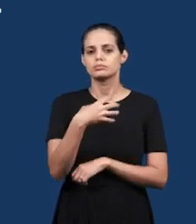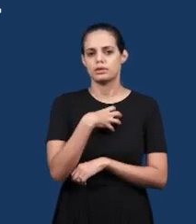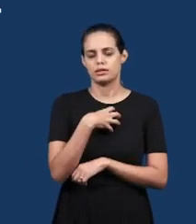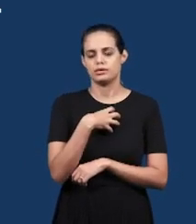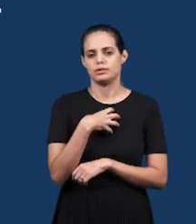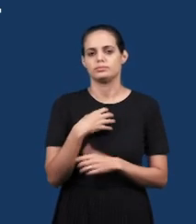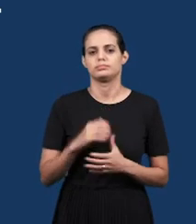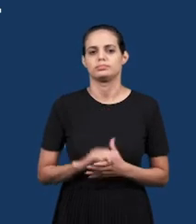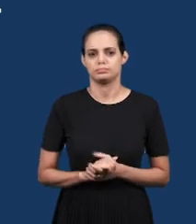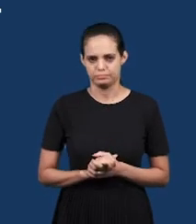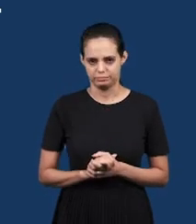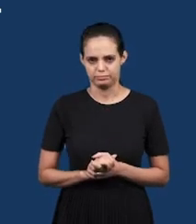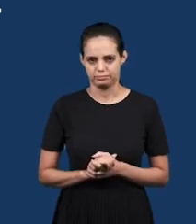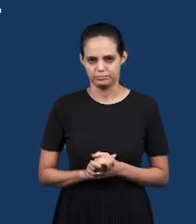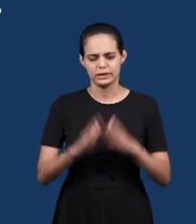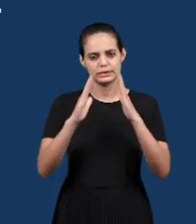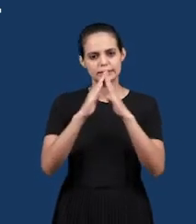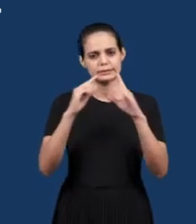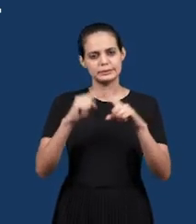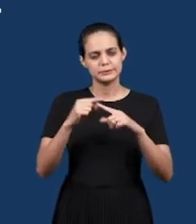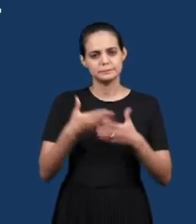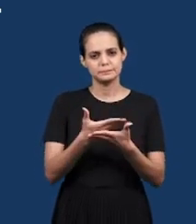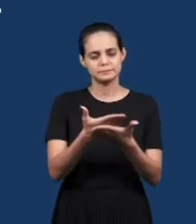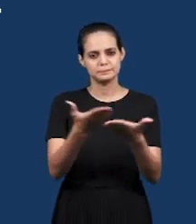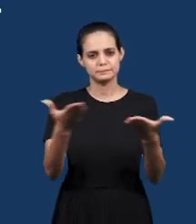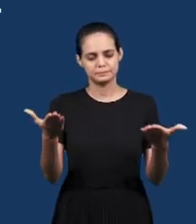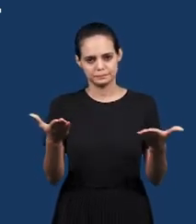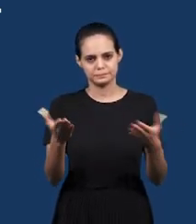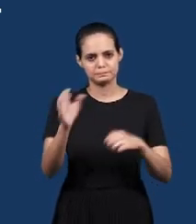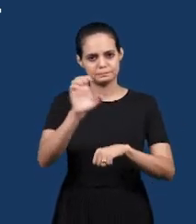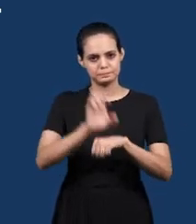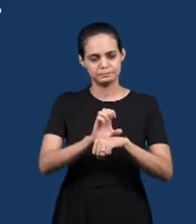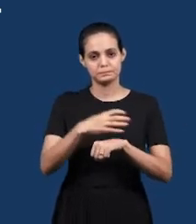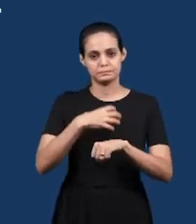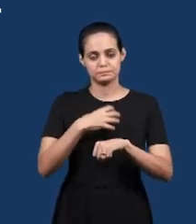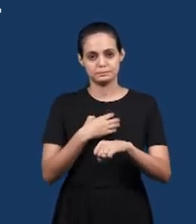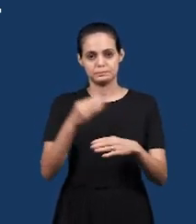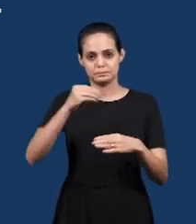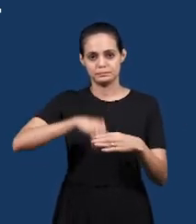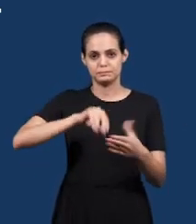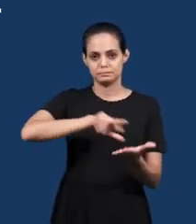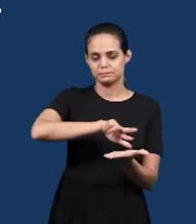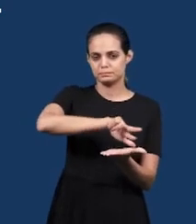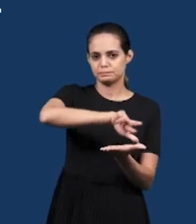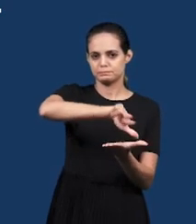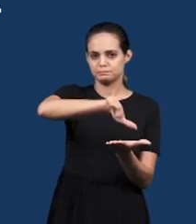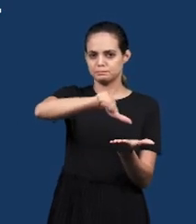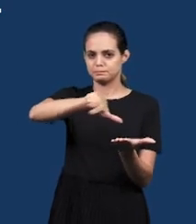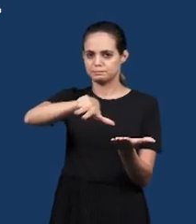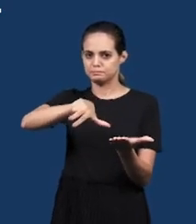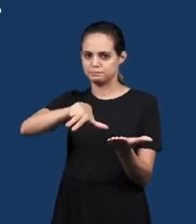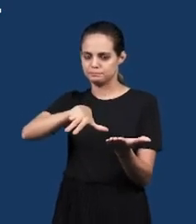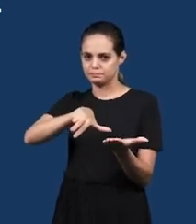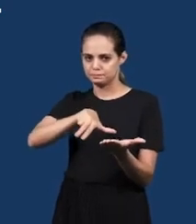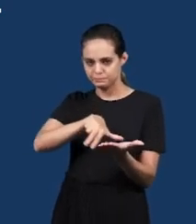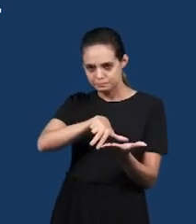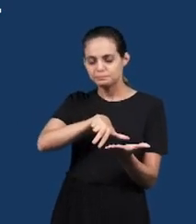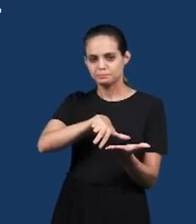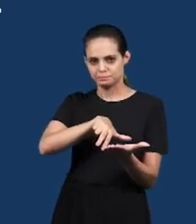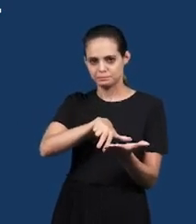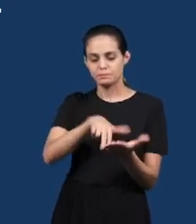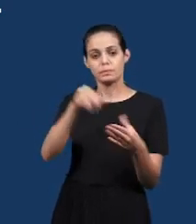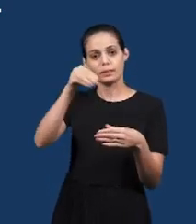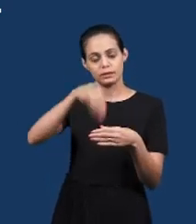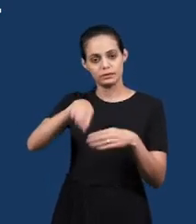Machado to the brothers in the church Itabela, Bahia. Beloved brethren of the churches